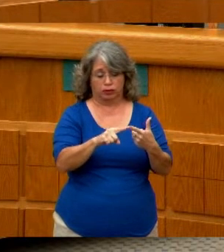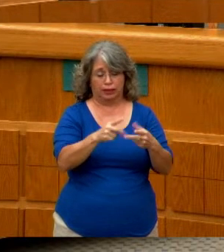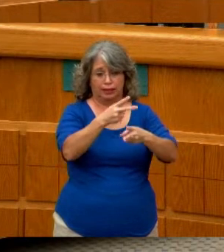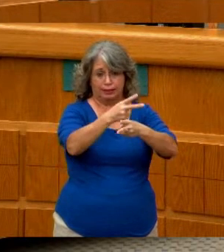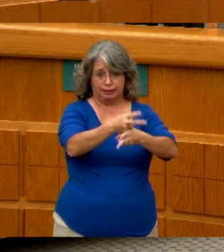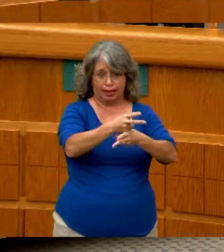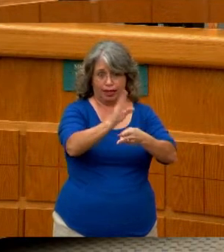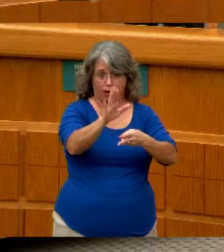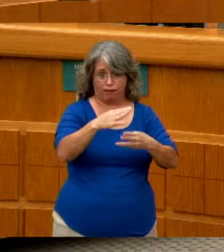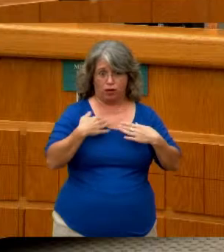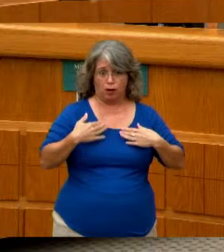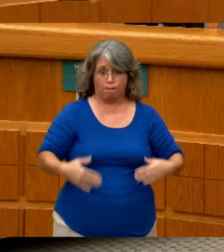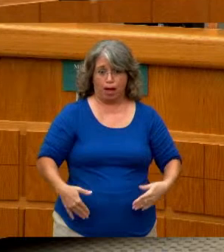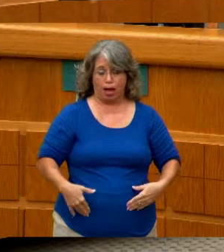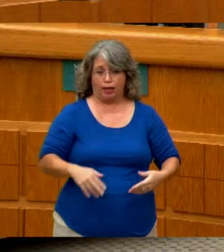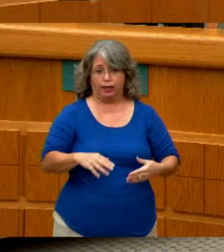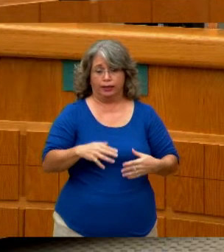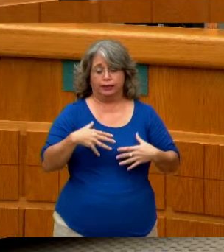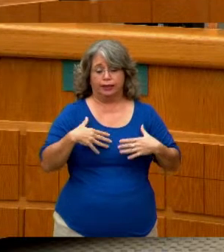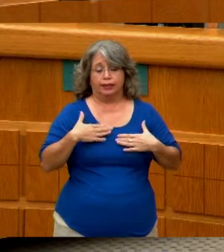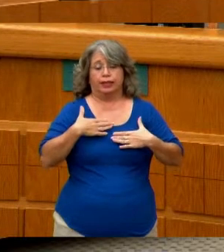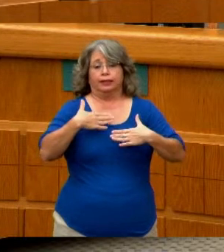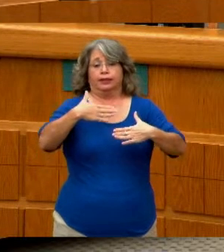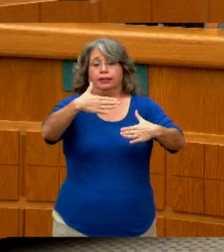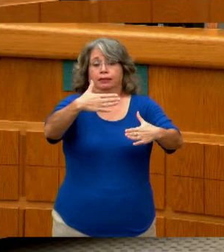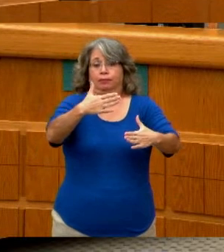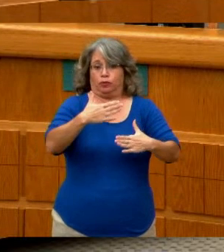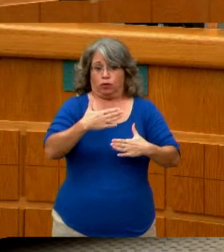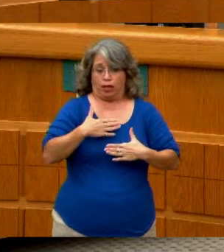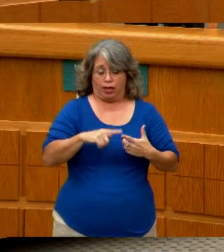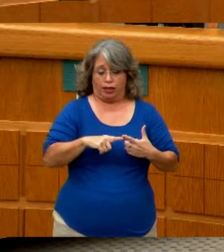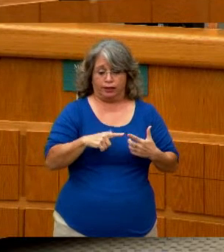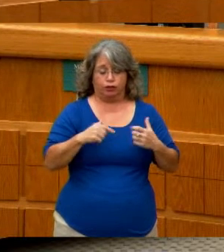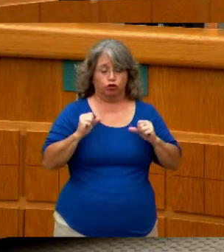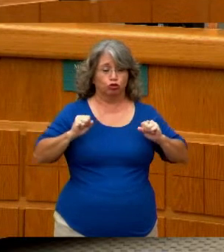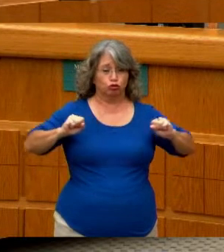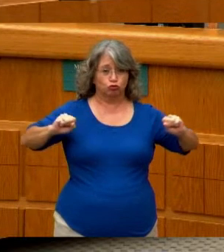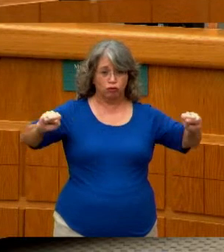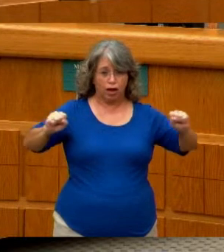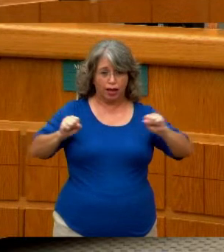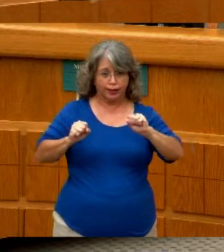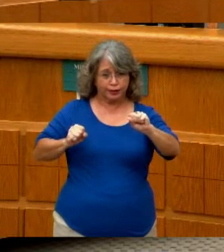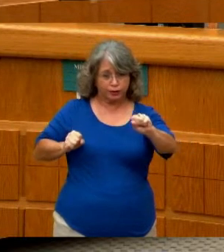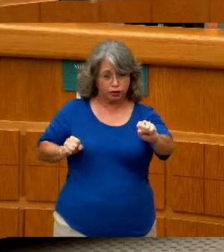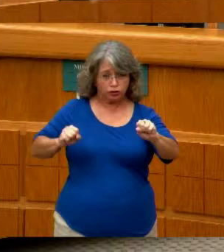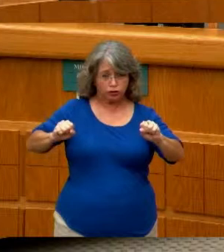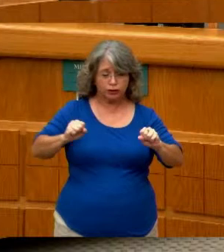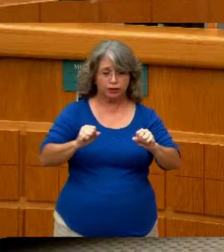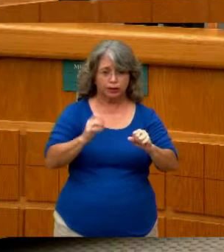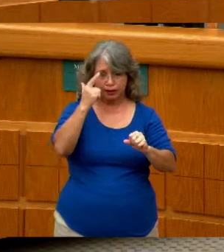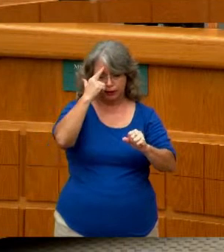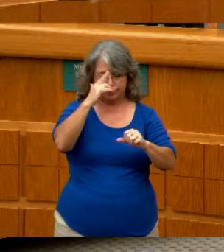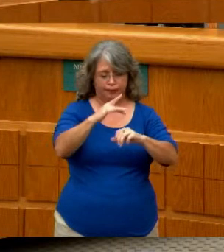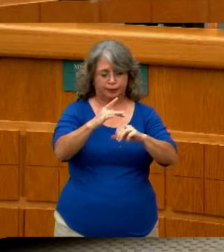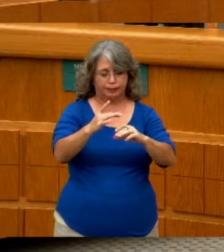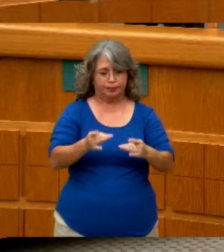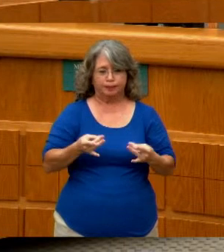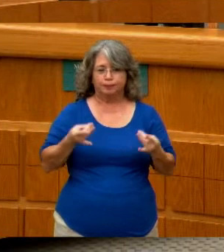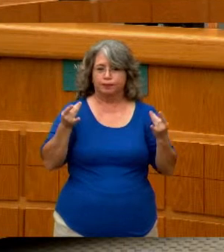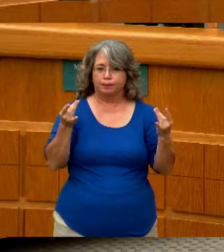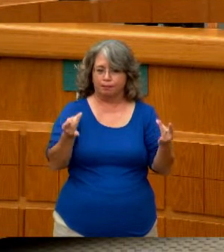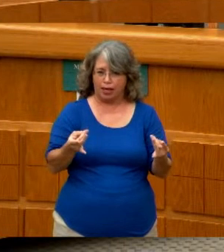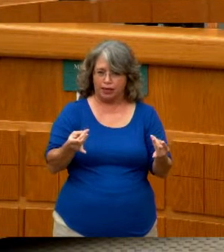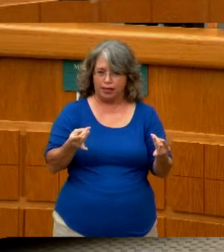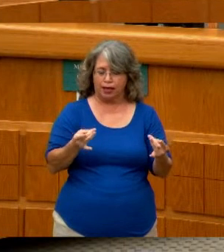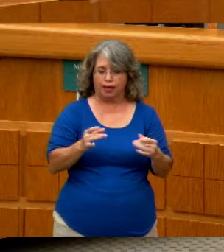do all of these myself, and that's take care of your body, take deep breaths, stretch, meditate, try to